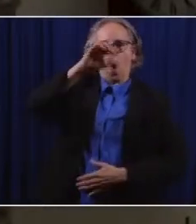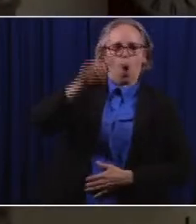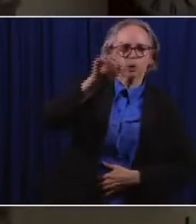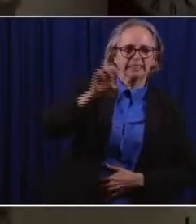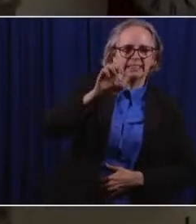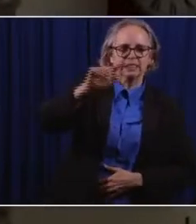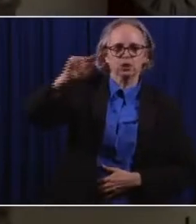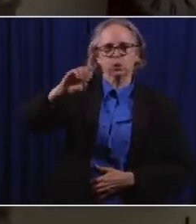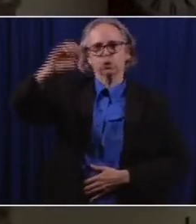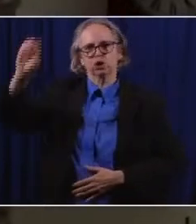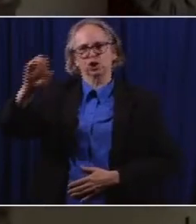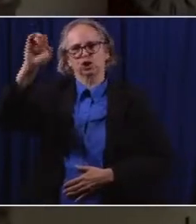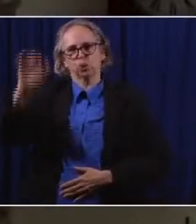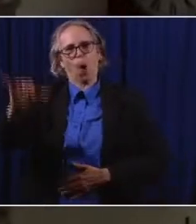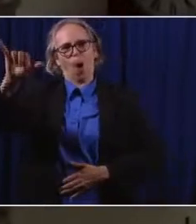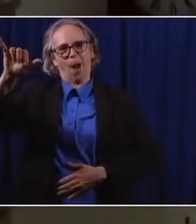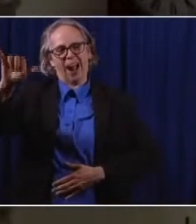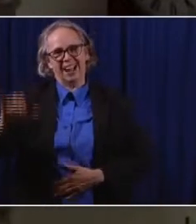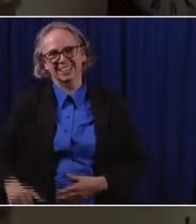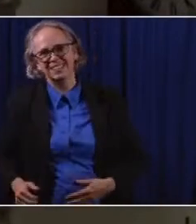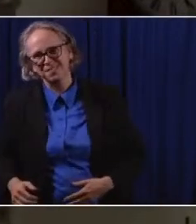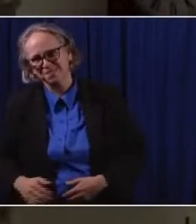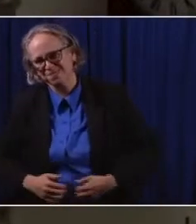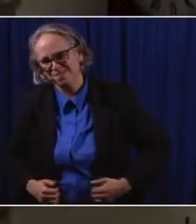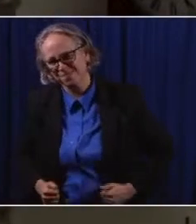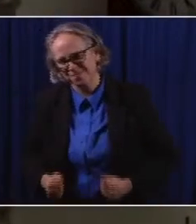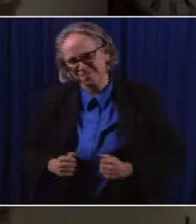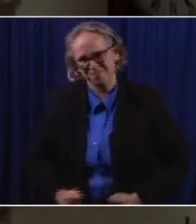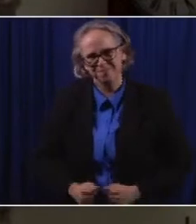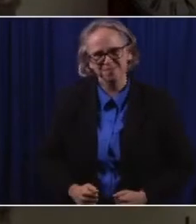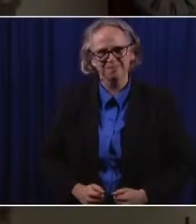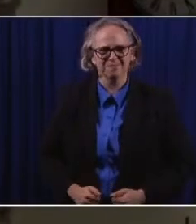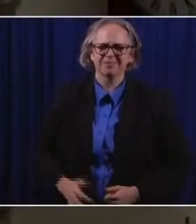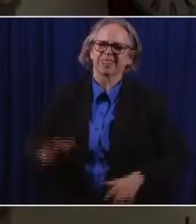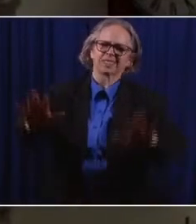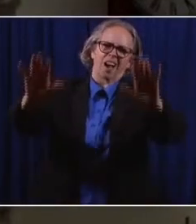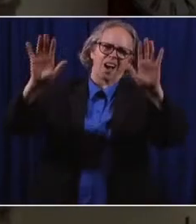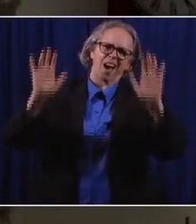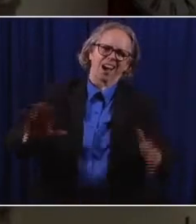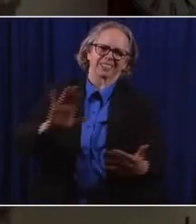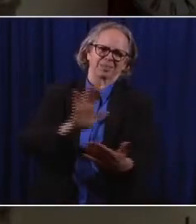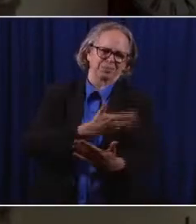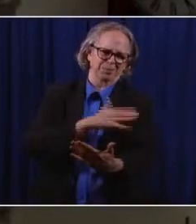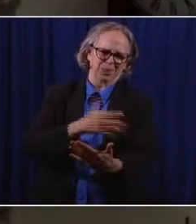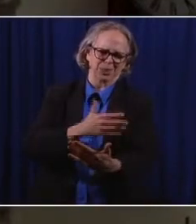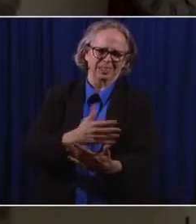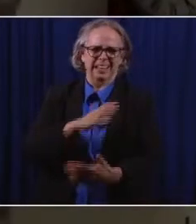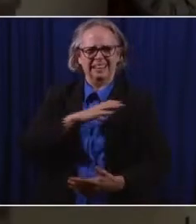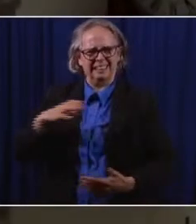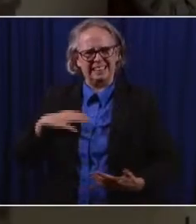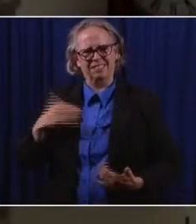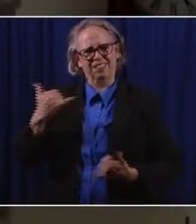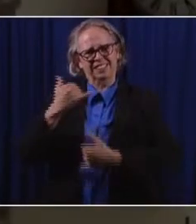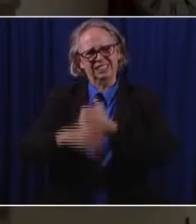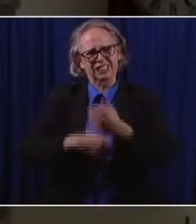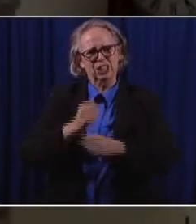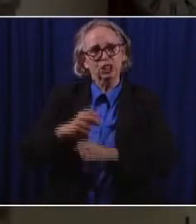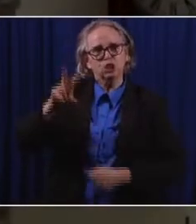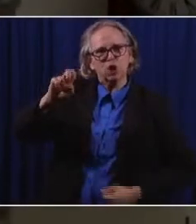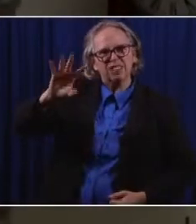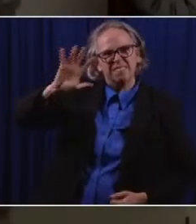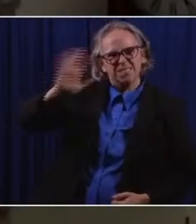Northeast Ohio: Severance Hall, Public Square, Blossom Music Center, Progressive Field. This year is the 250th anniversary